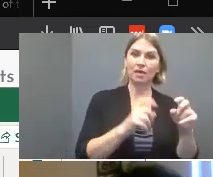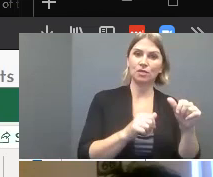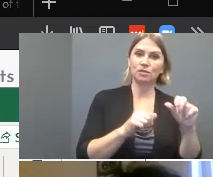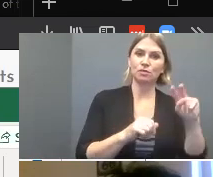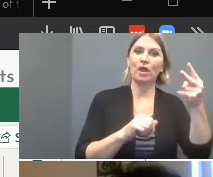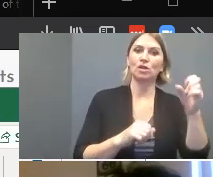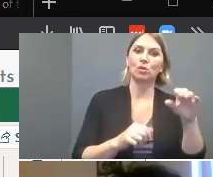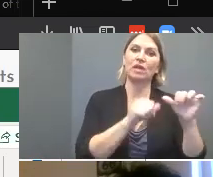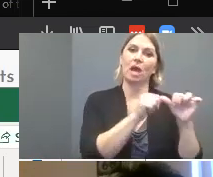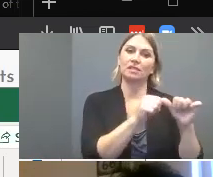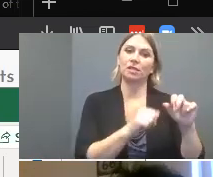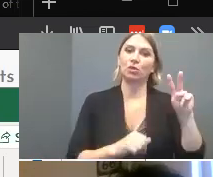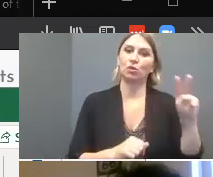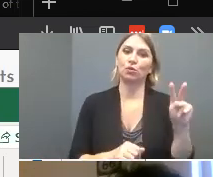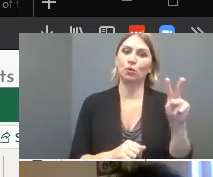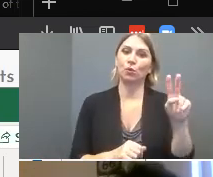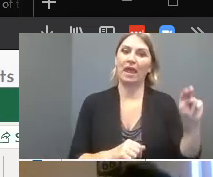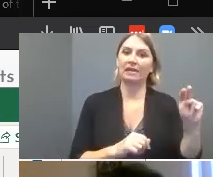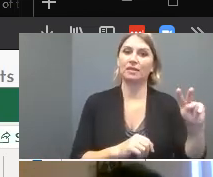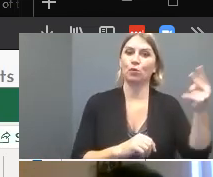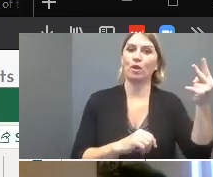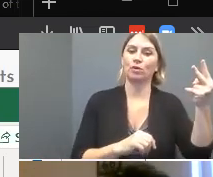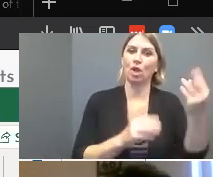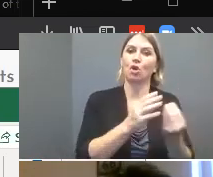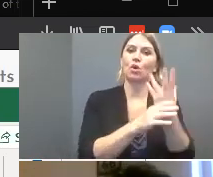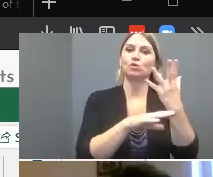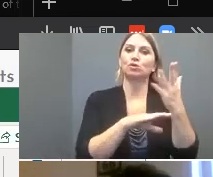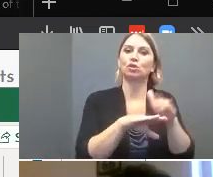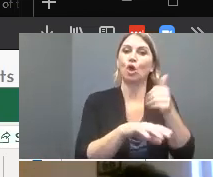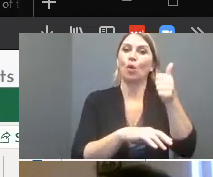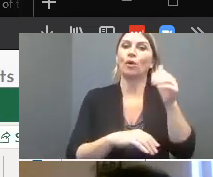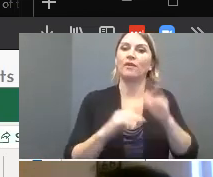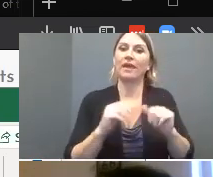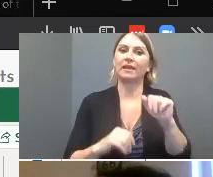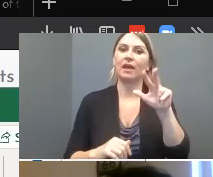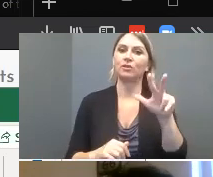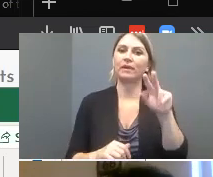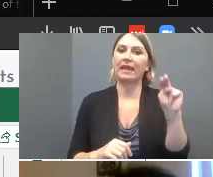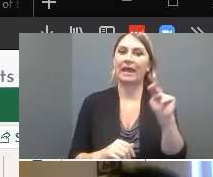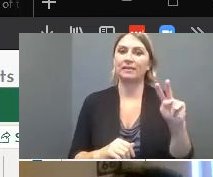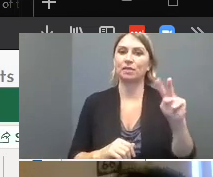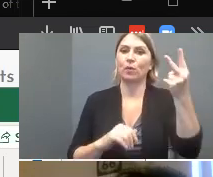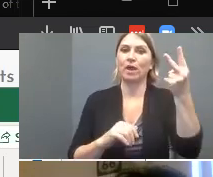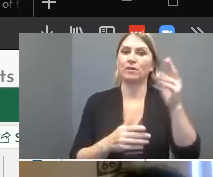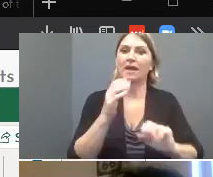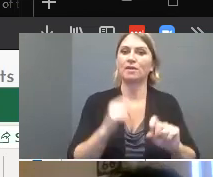So 2n squared grows slower than 3n squared minus 100n plus of 6, right?